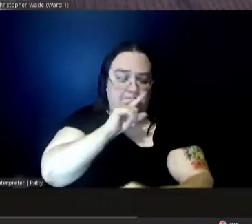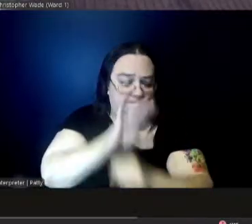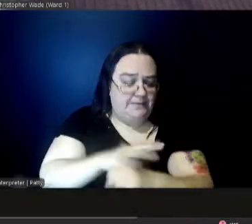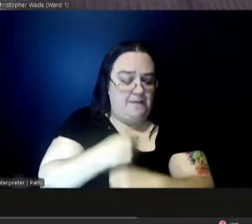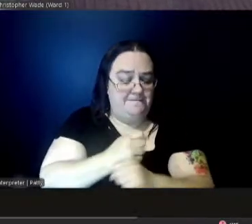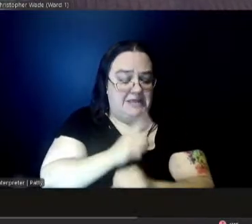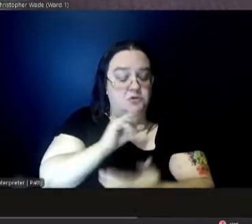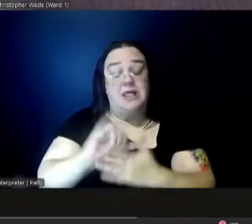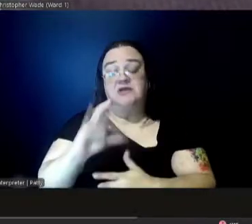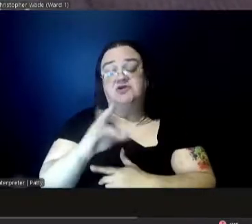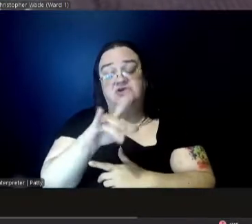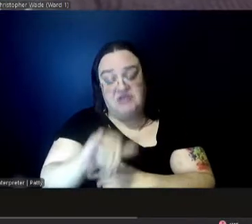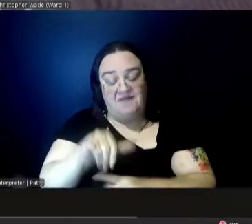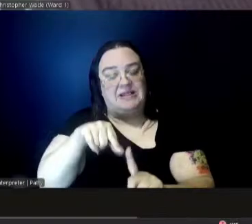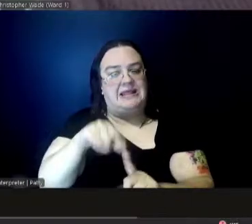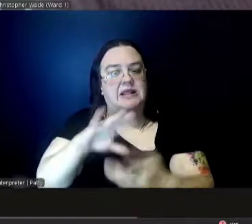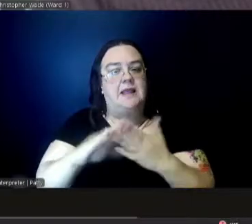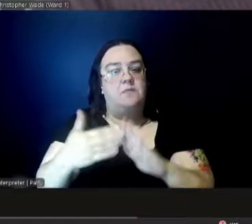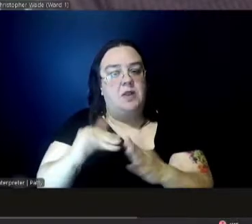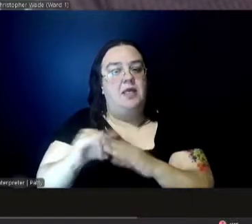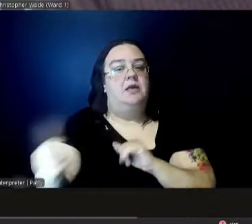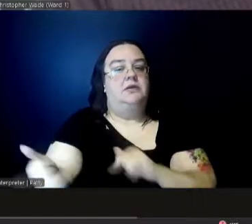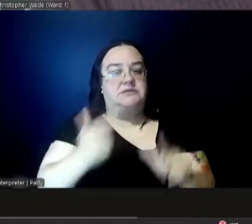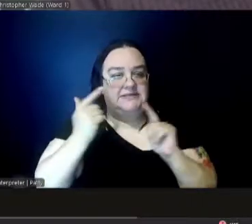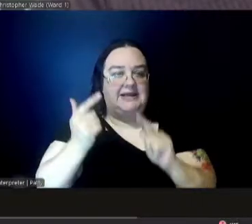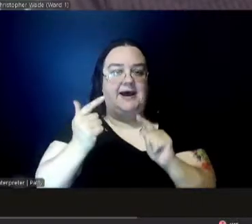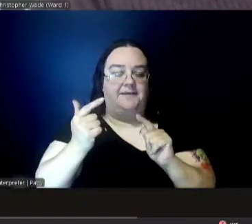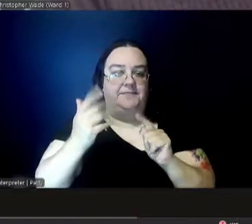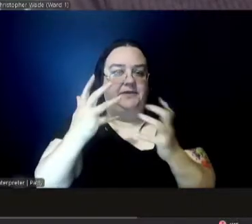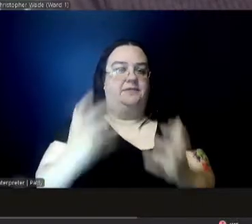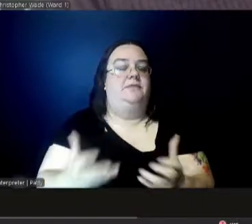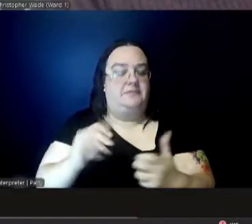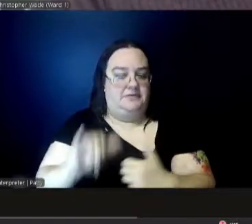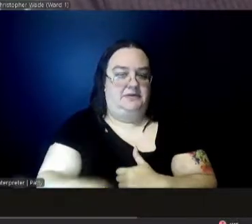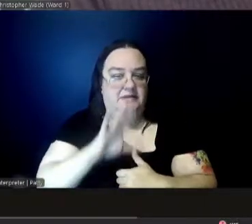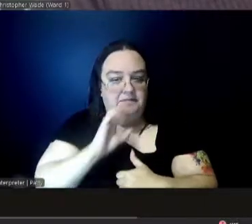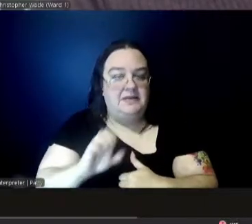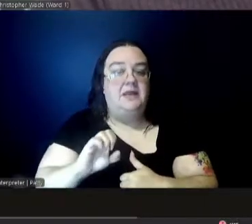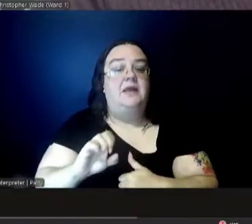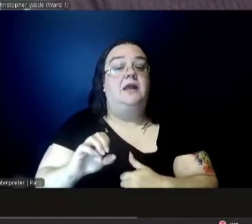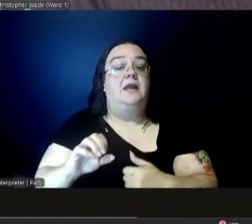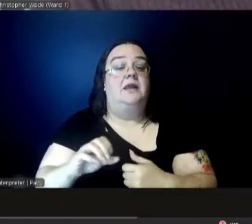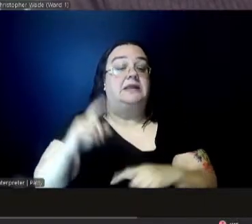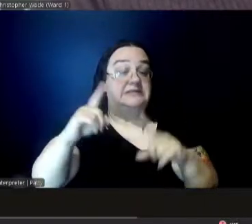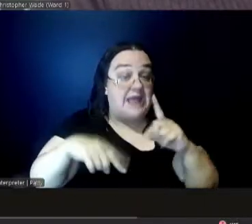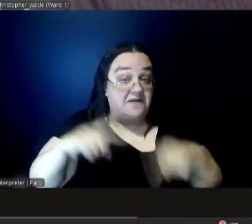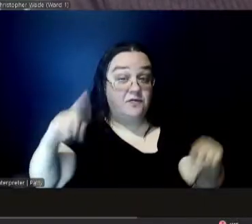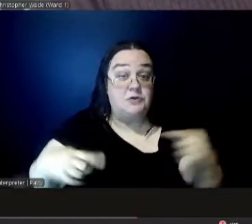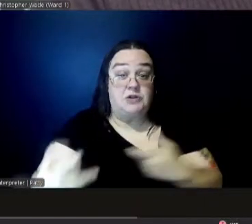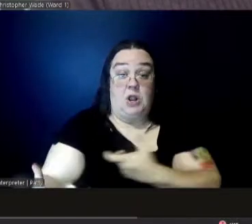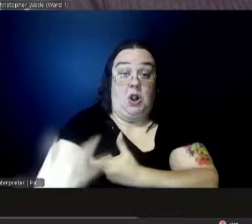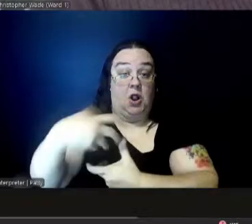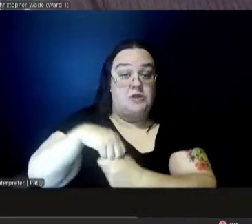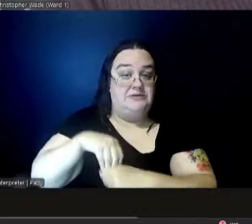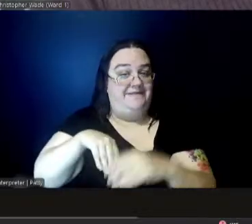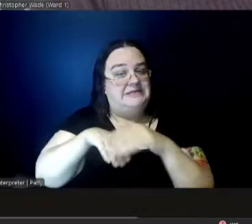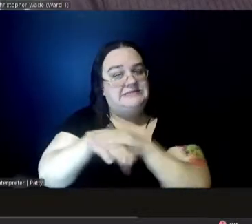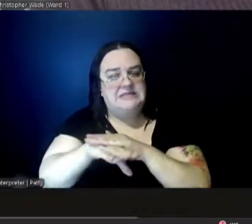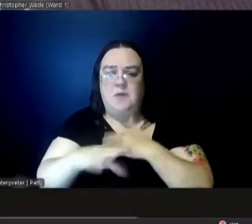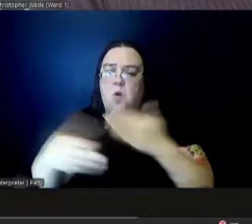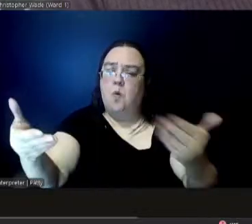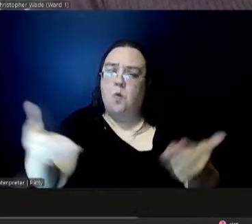Cheverly is the community that we all want it to be: diverse, inclusive, accessible, and welcoming for